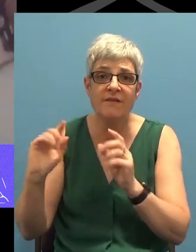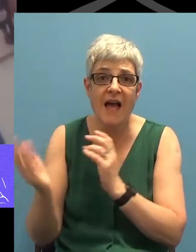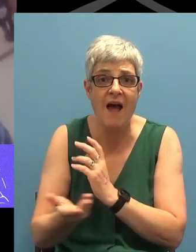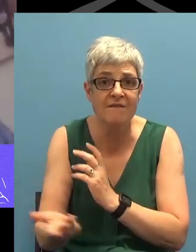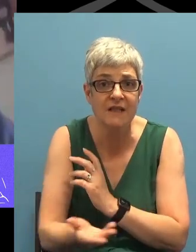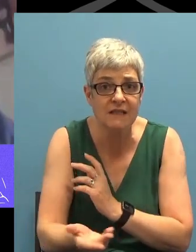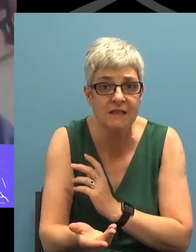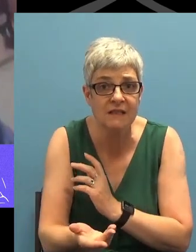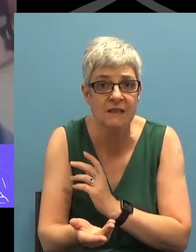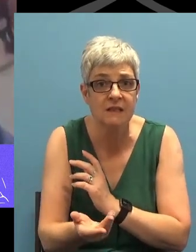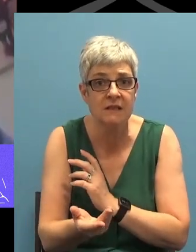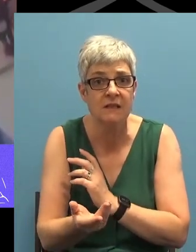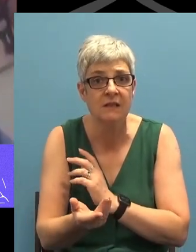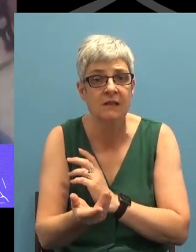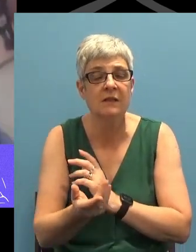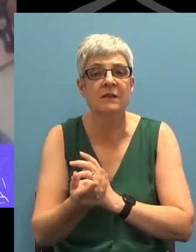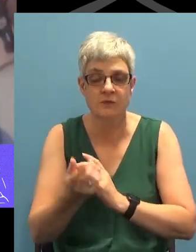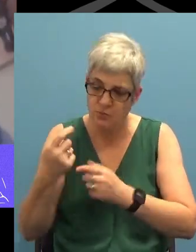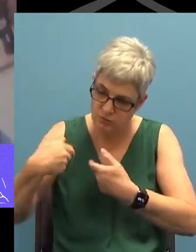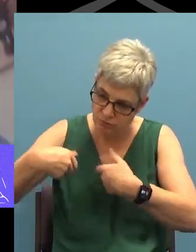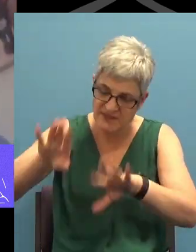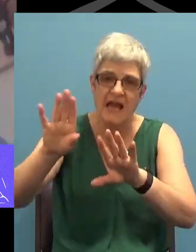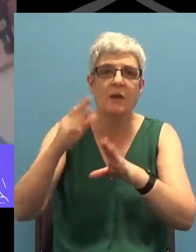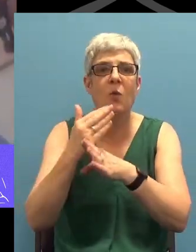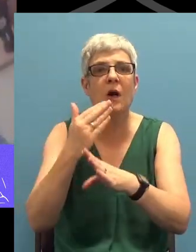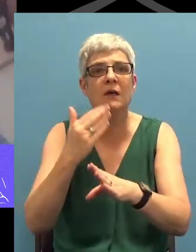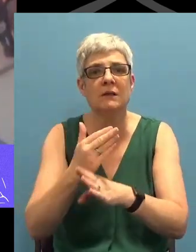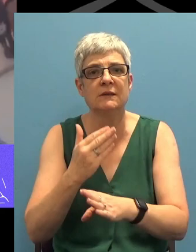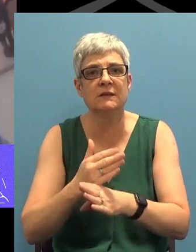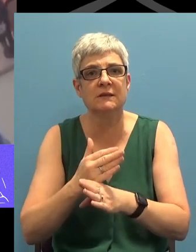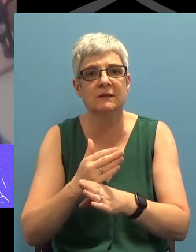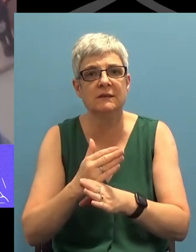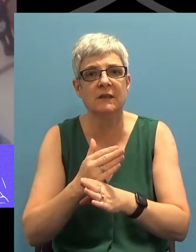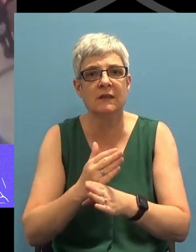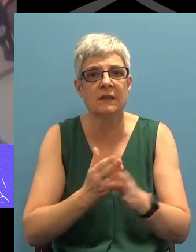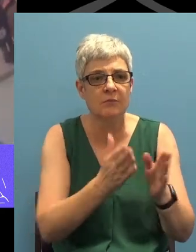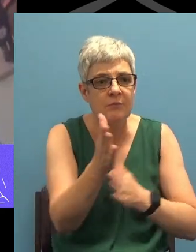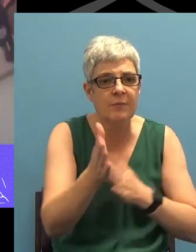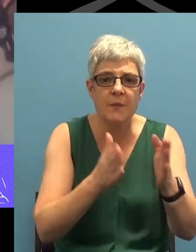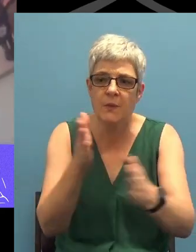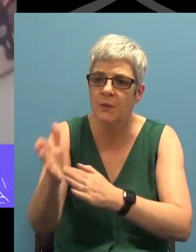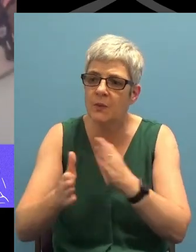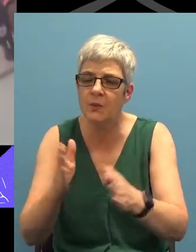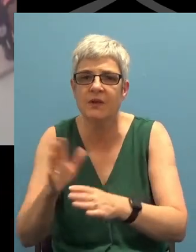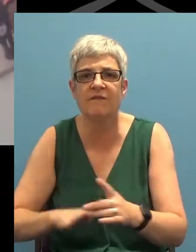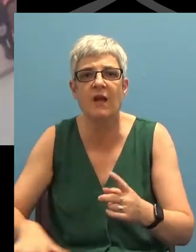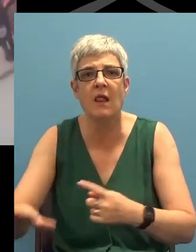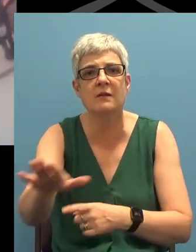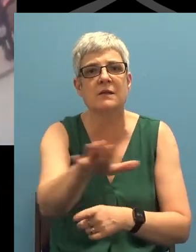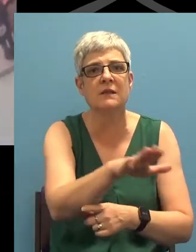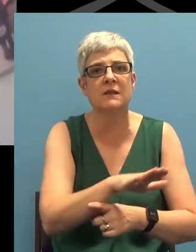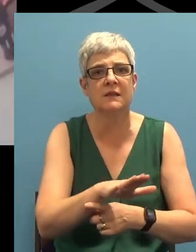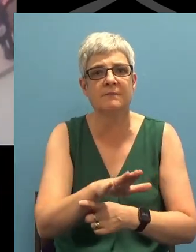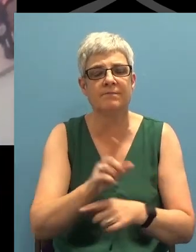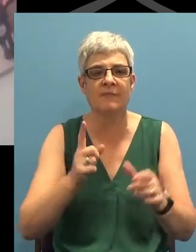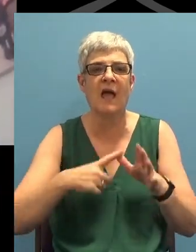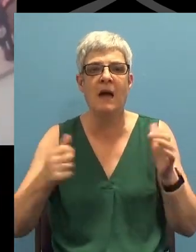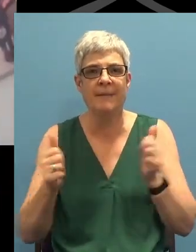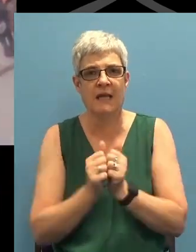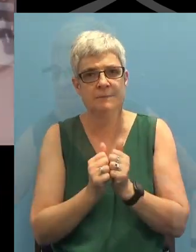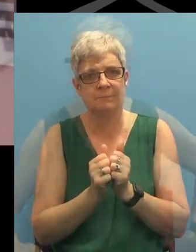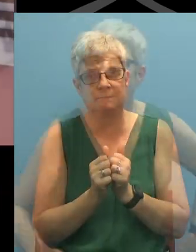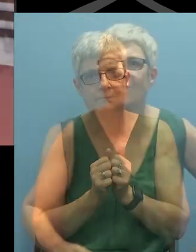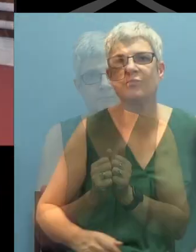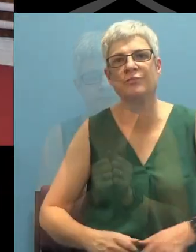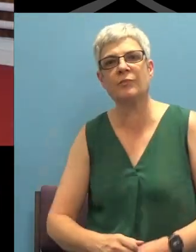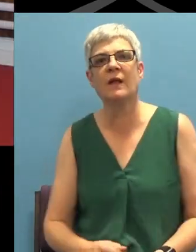of the harvest, therefore, to send out workers into his harvest field."